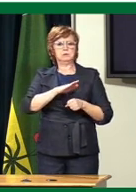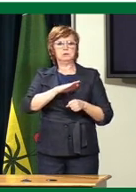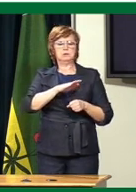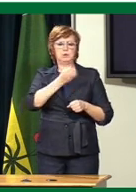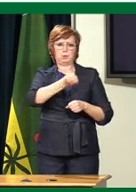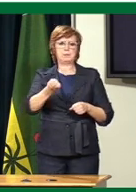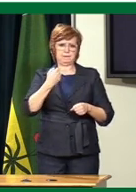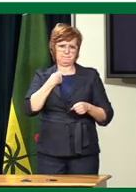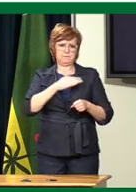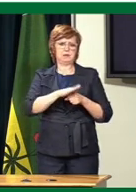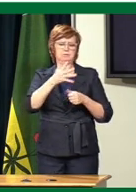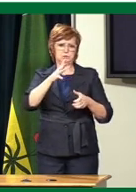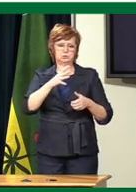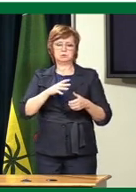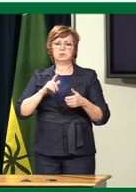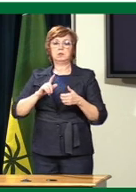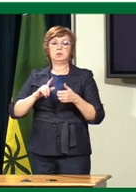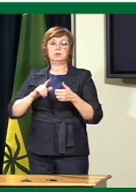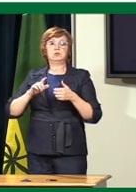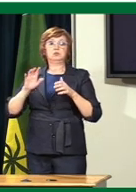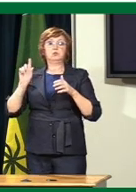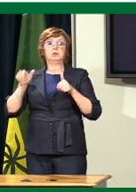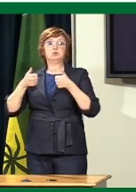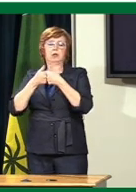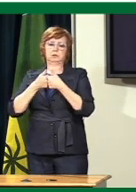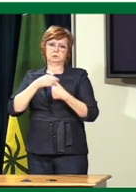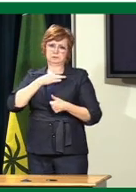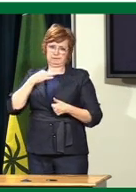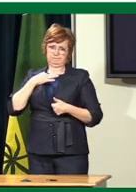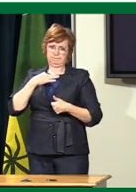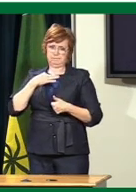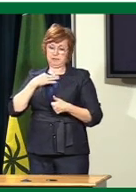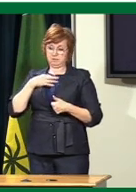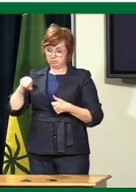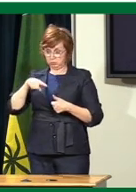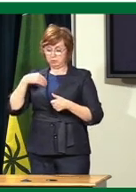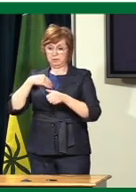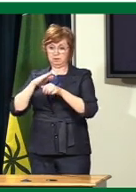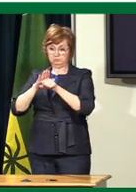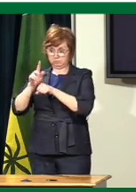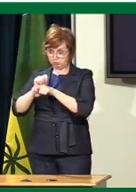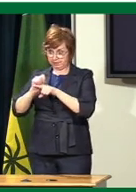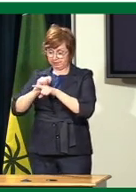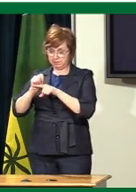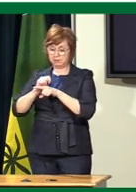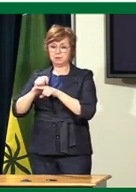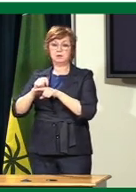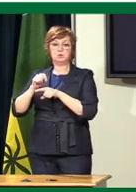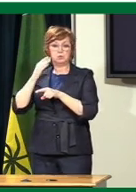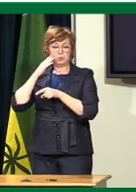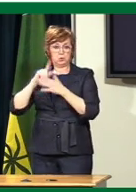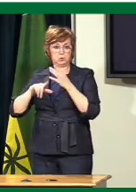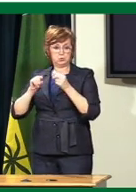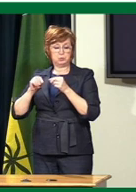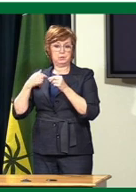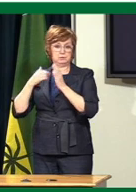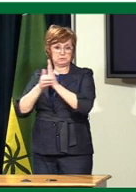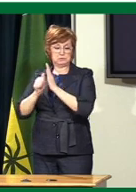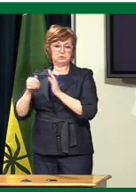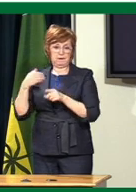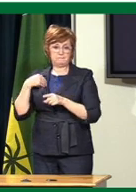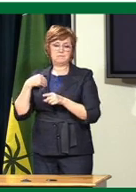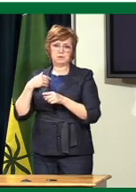staff to care for folks. And the limit on that is at the same time we are trying to provide both COVID and non-COVID services, is we